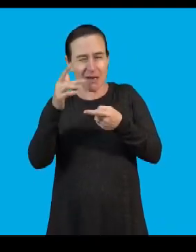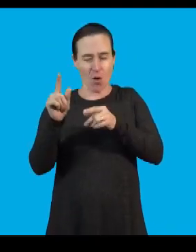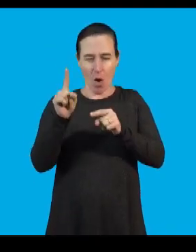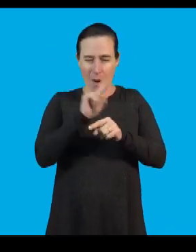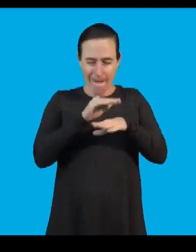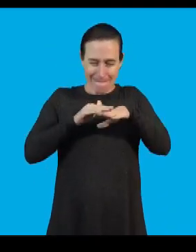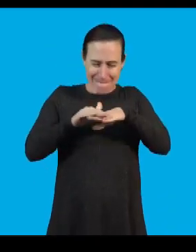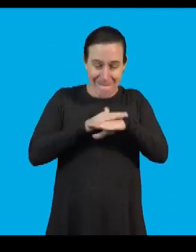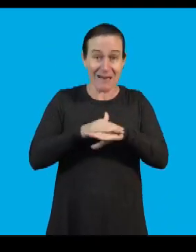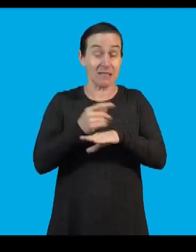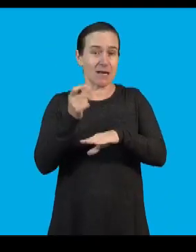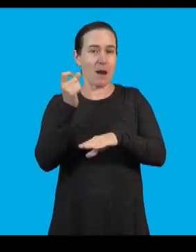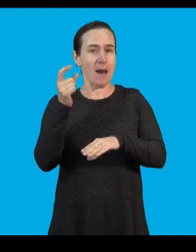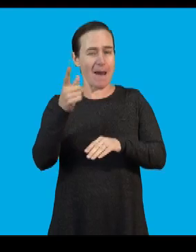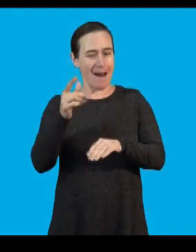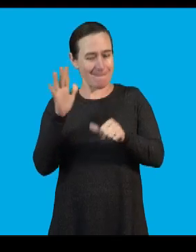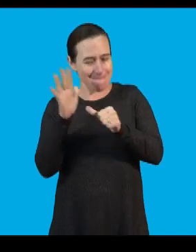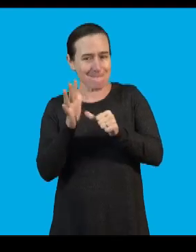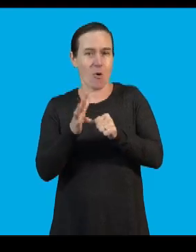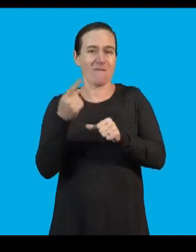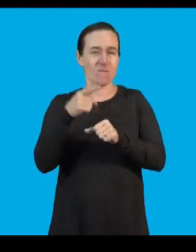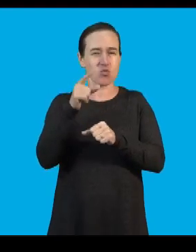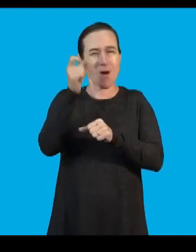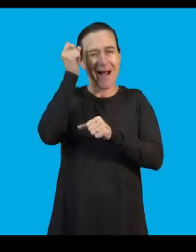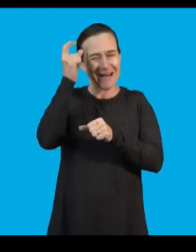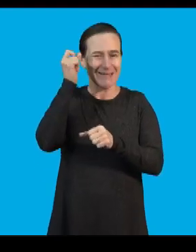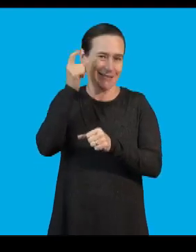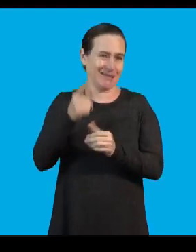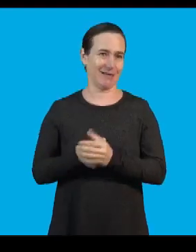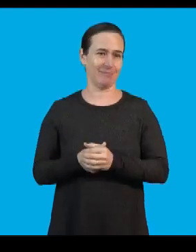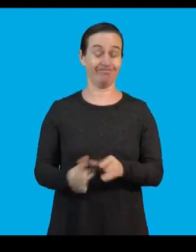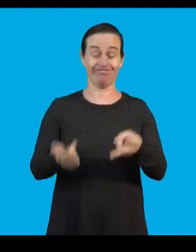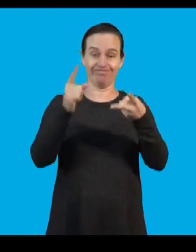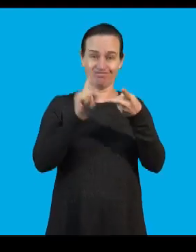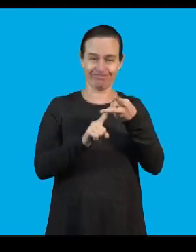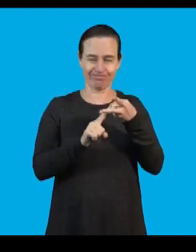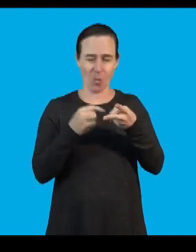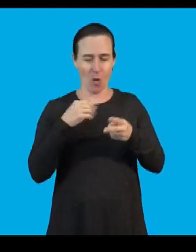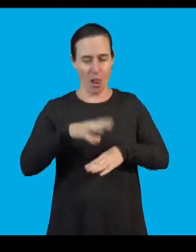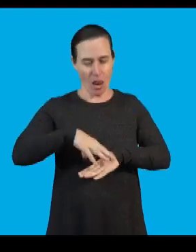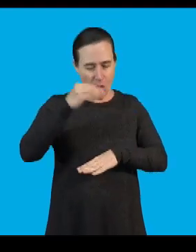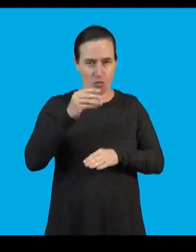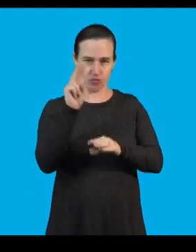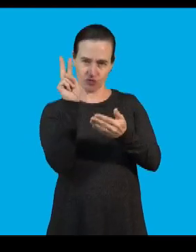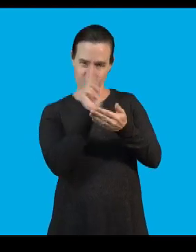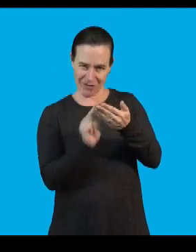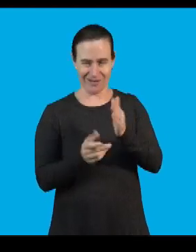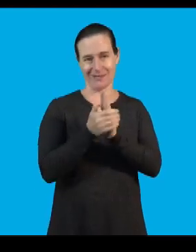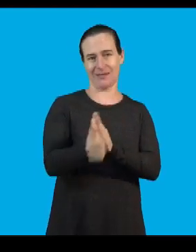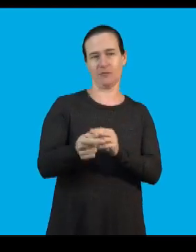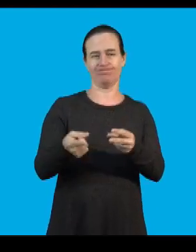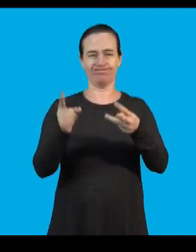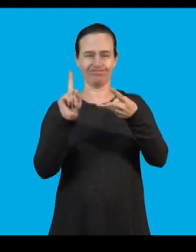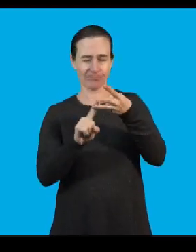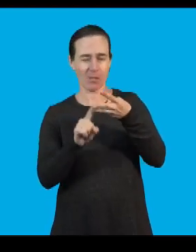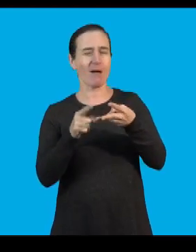knowledge of the building blocks of comprehension. We're also going to be acquiring reading skills. Then we're